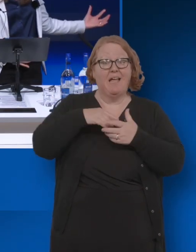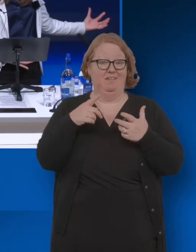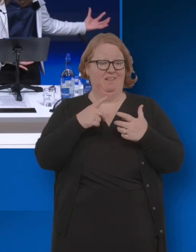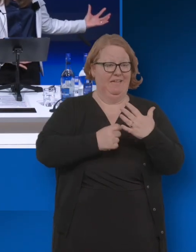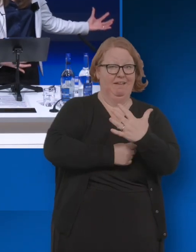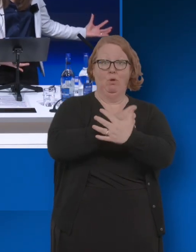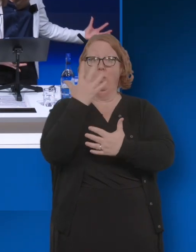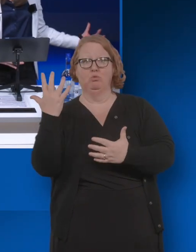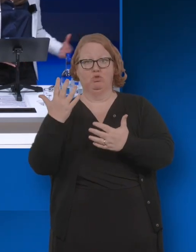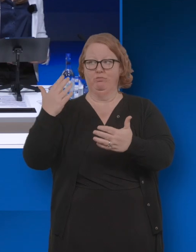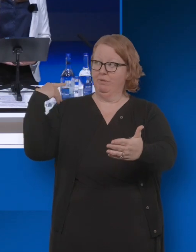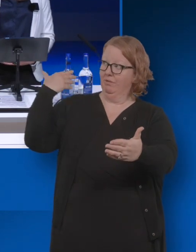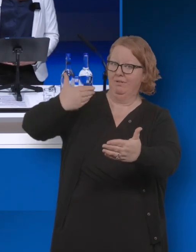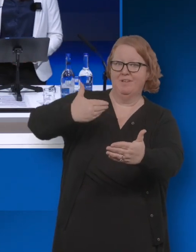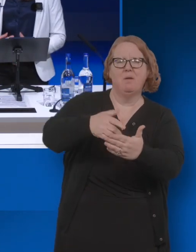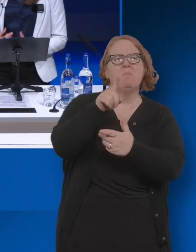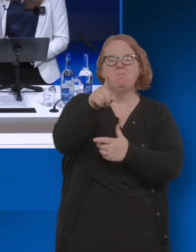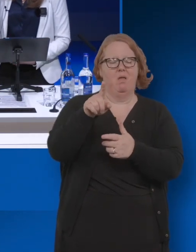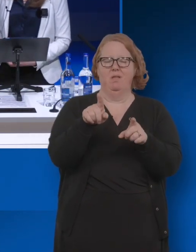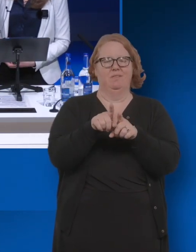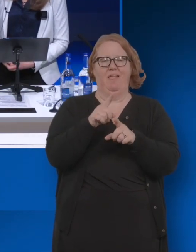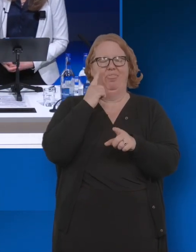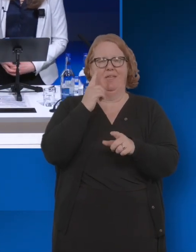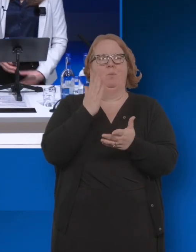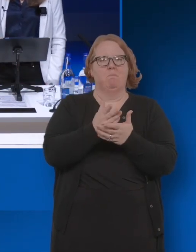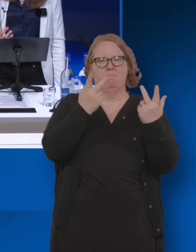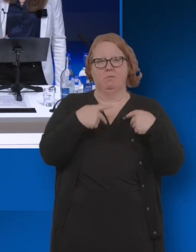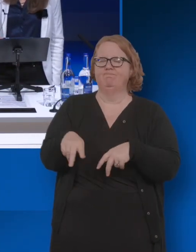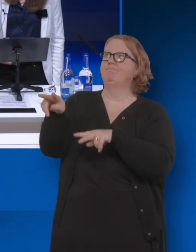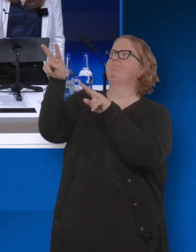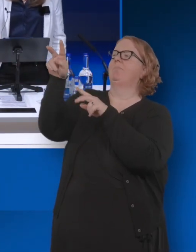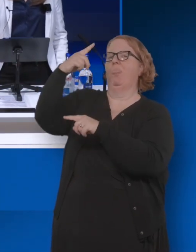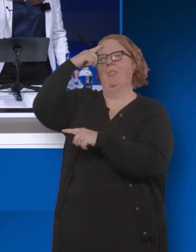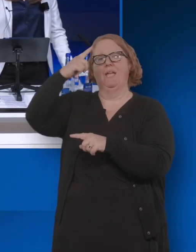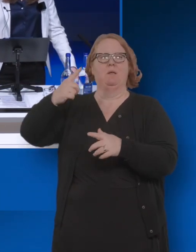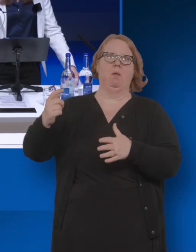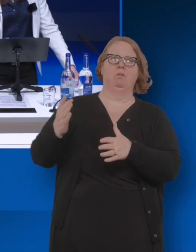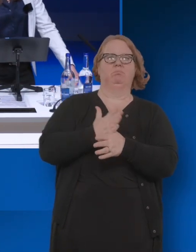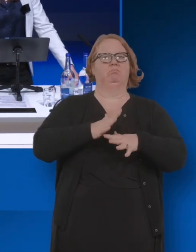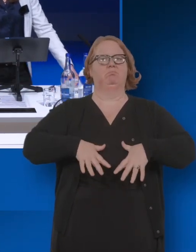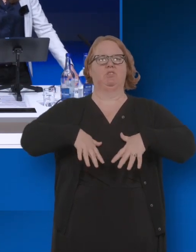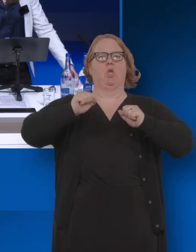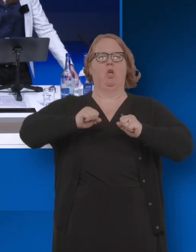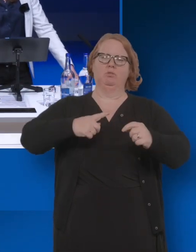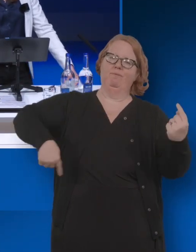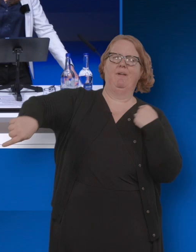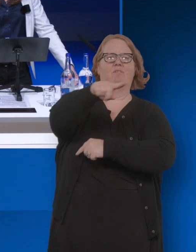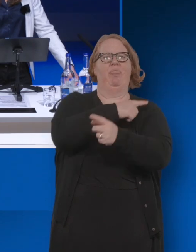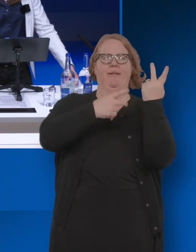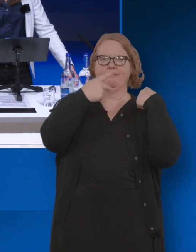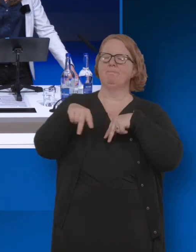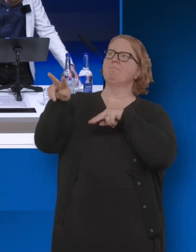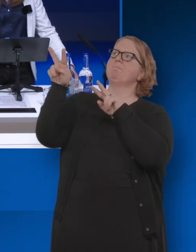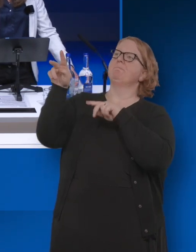the evolutionary past, but by looking upwards and to the beginning of all things, to